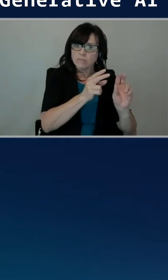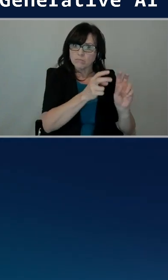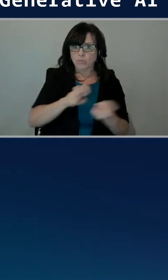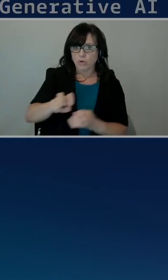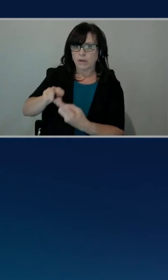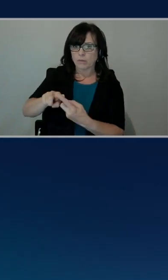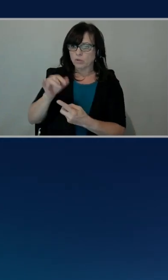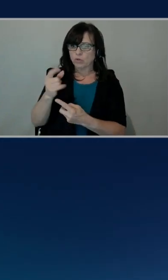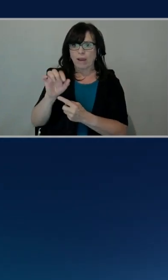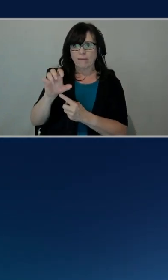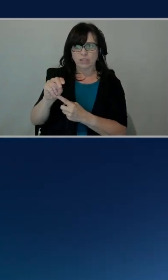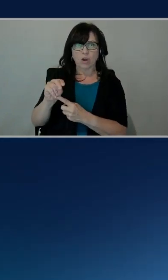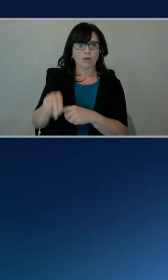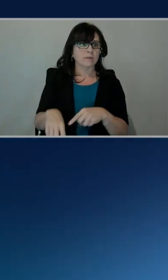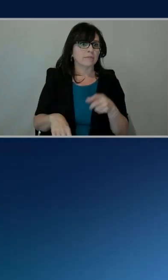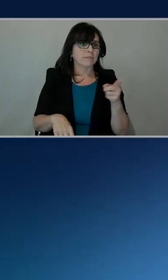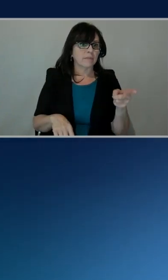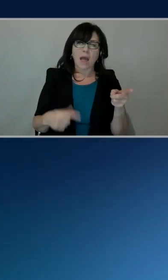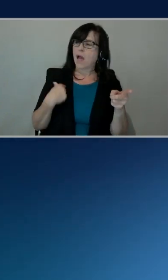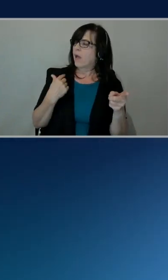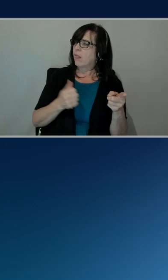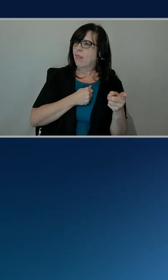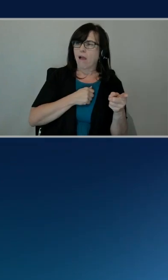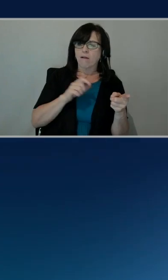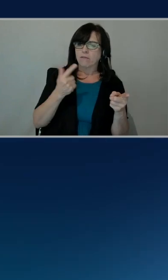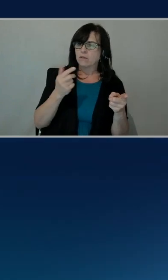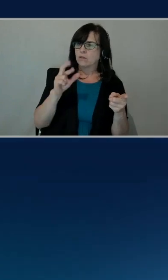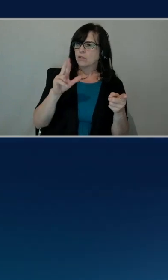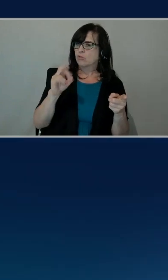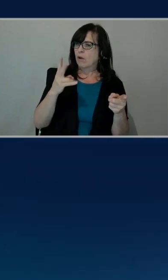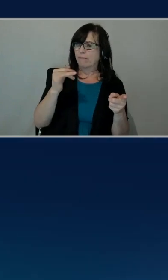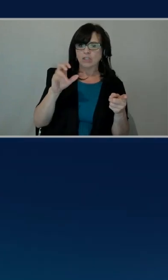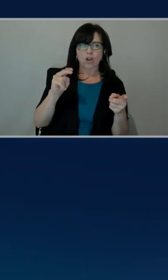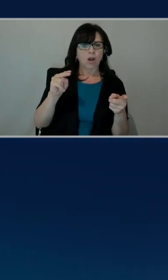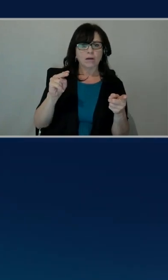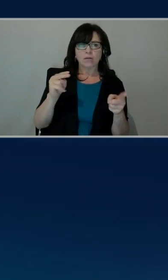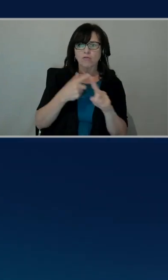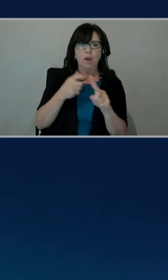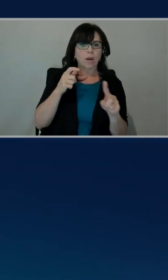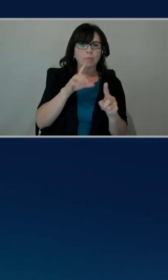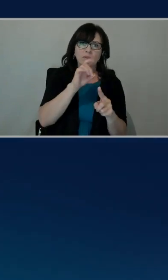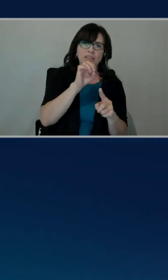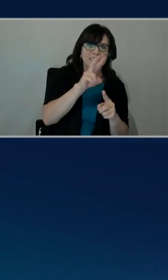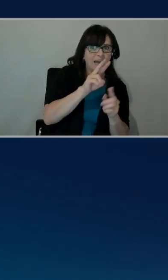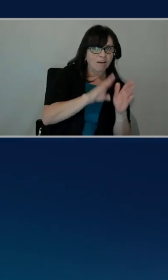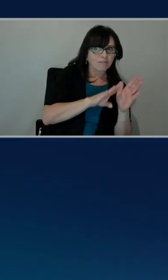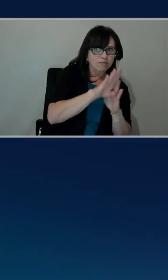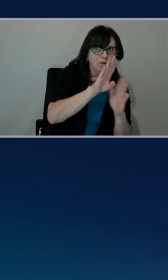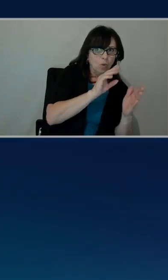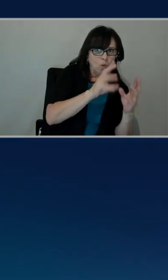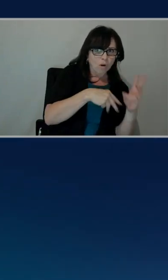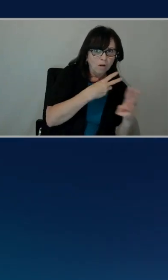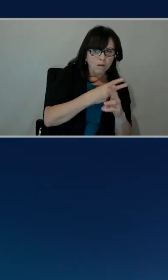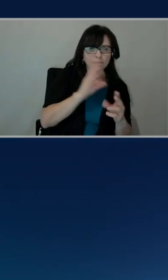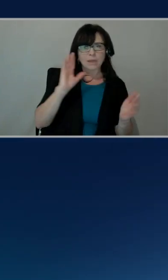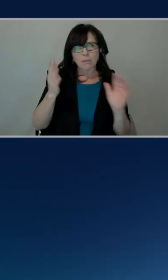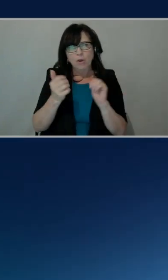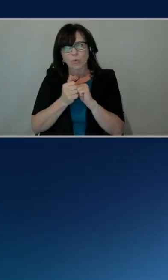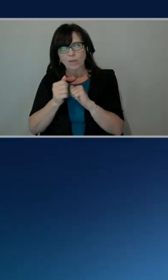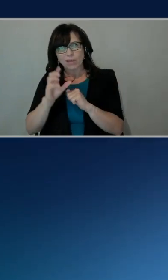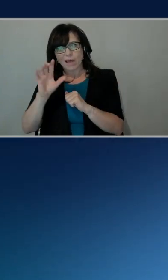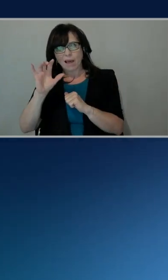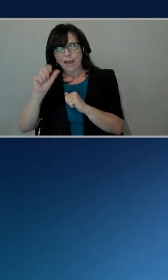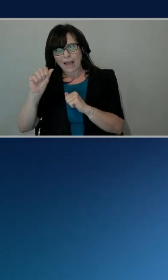a big fan of Graviton personally. I coming from the dev world more than the AI world, for me personally, Graviton was huge